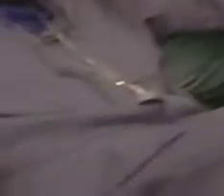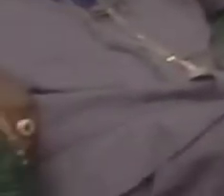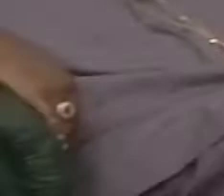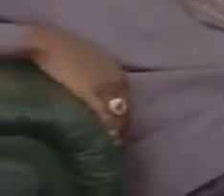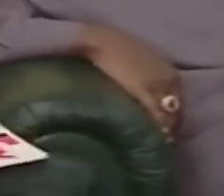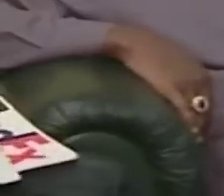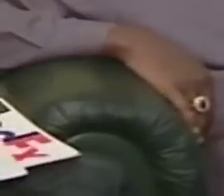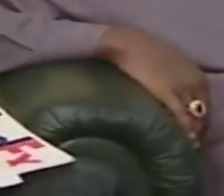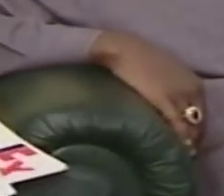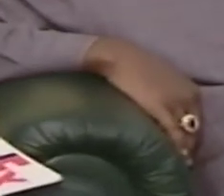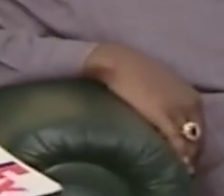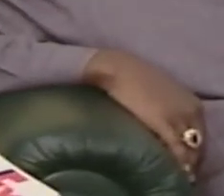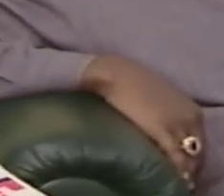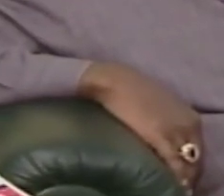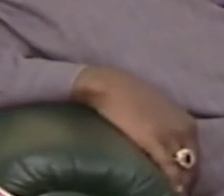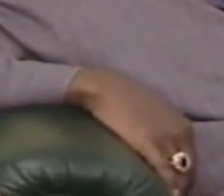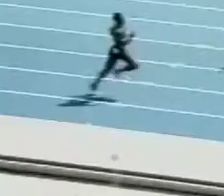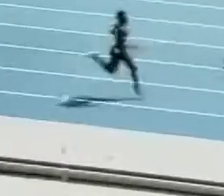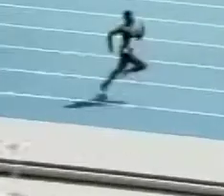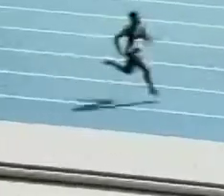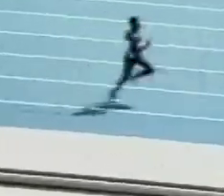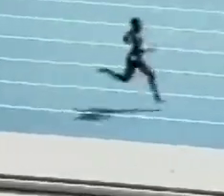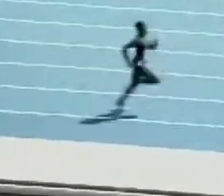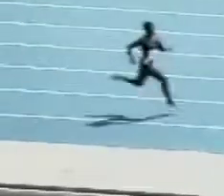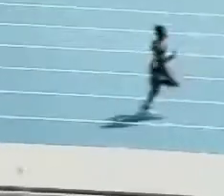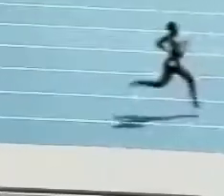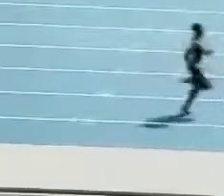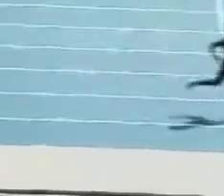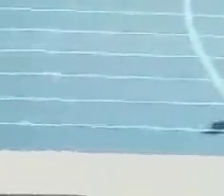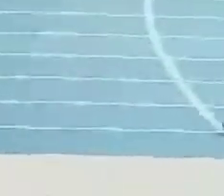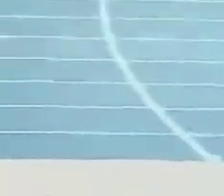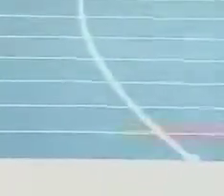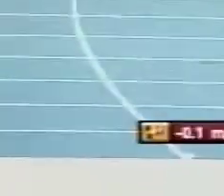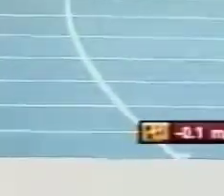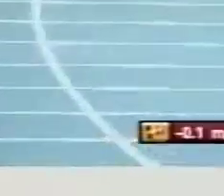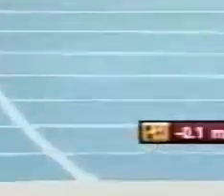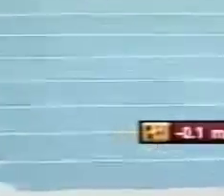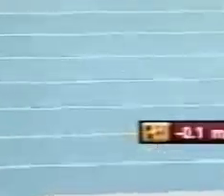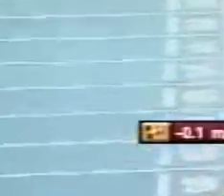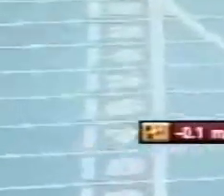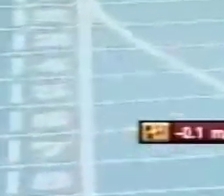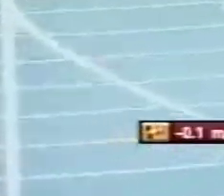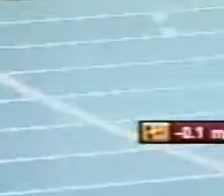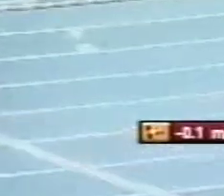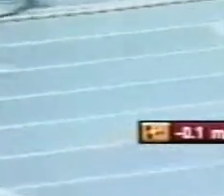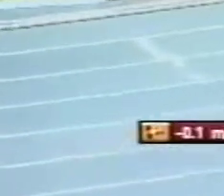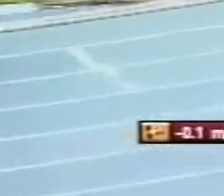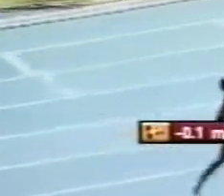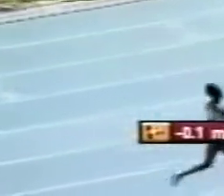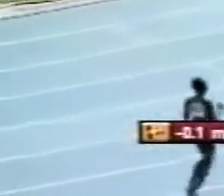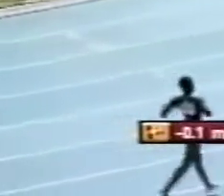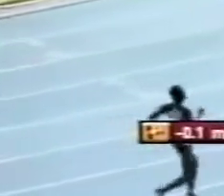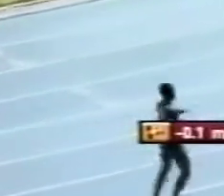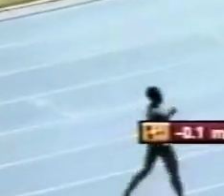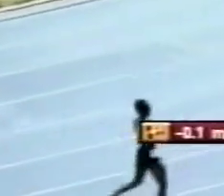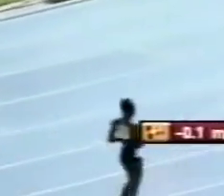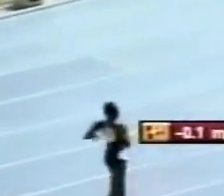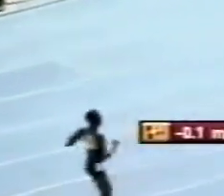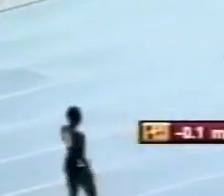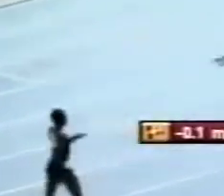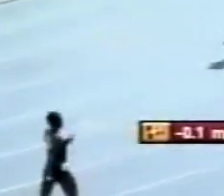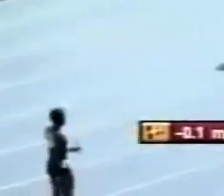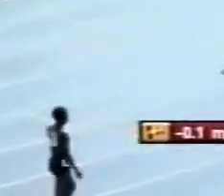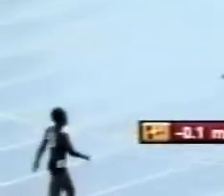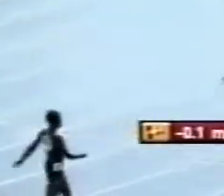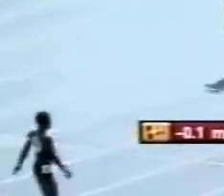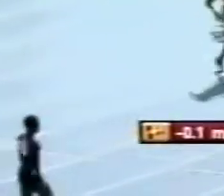Sands stressing that the number of officials and delegates were not on par with the number of athletes. And it is not 18, as